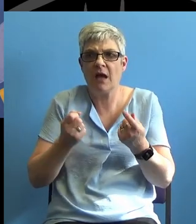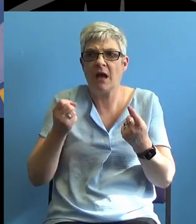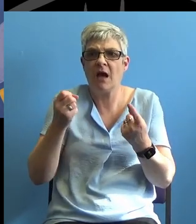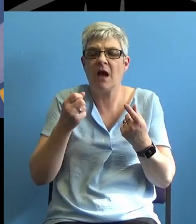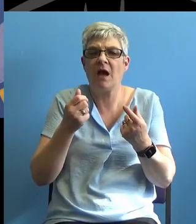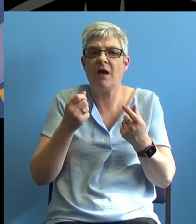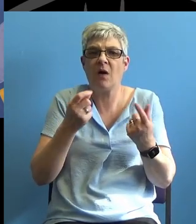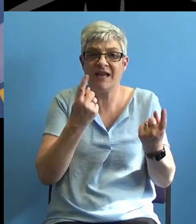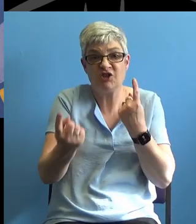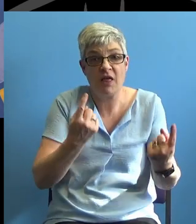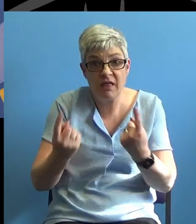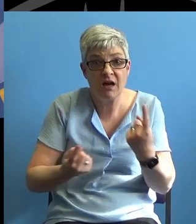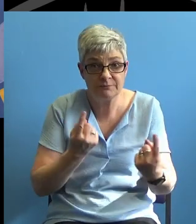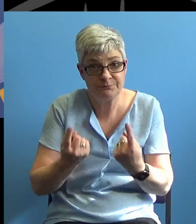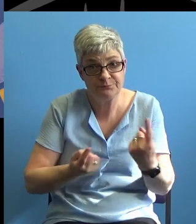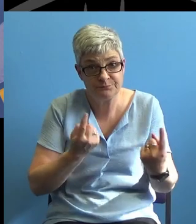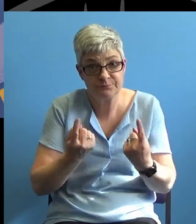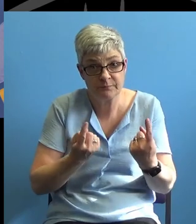one another.